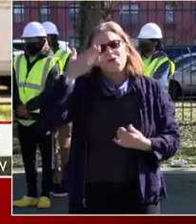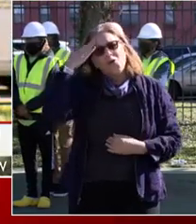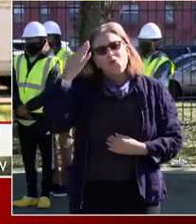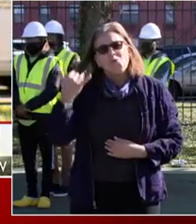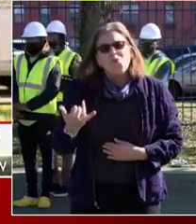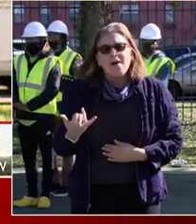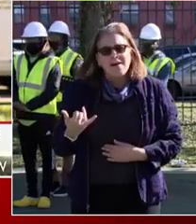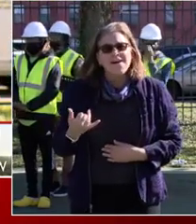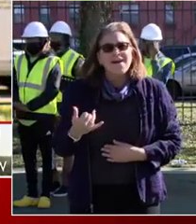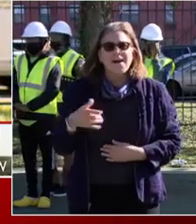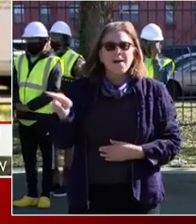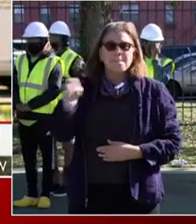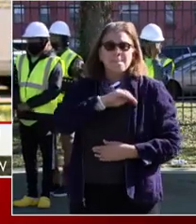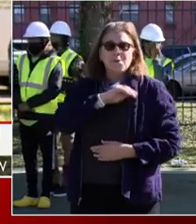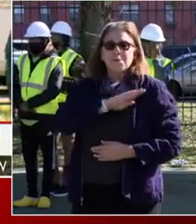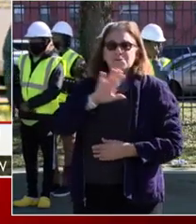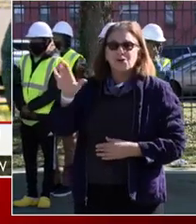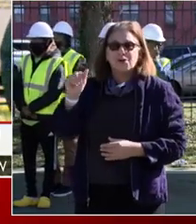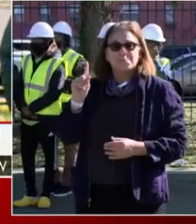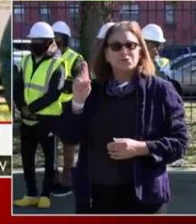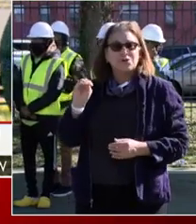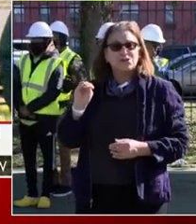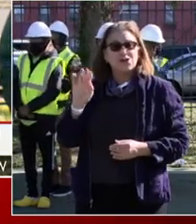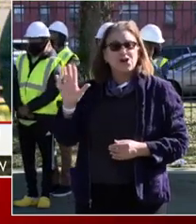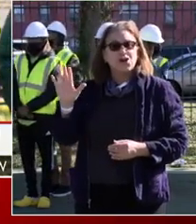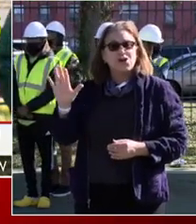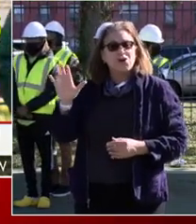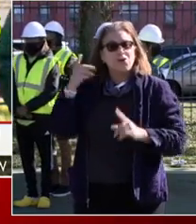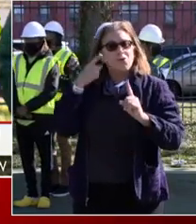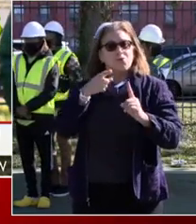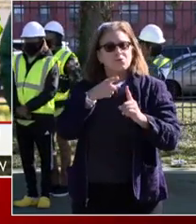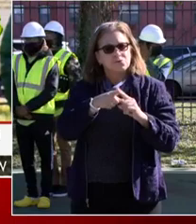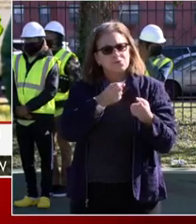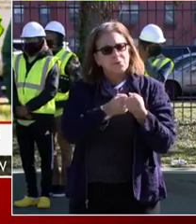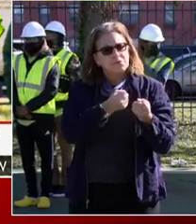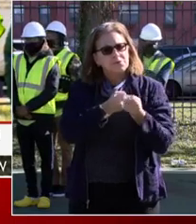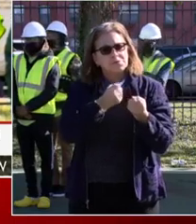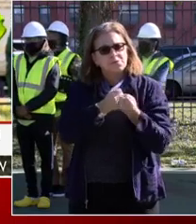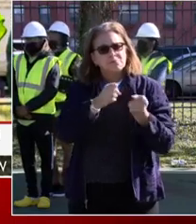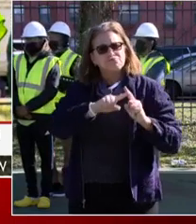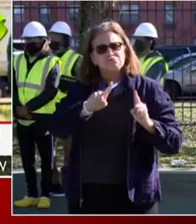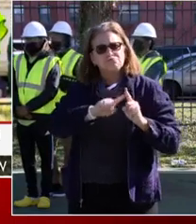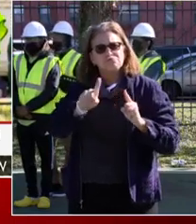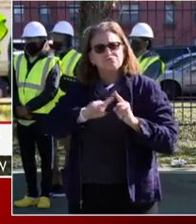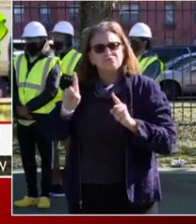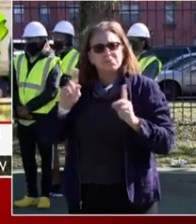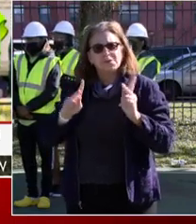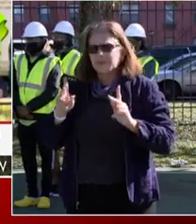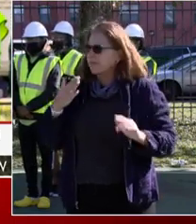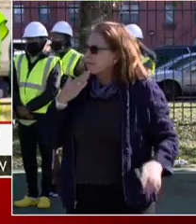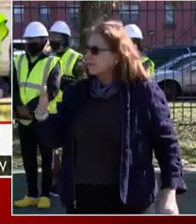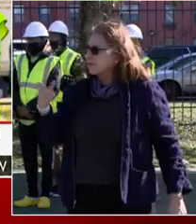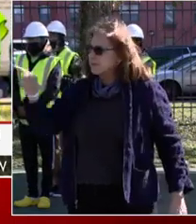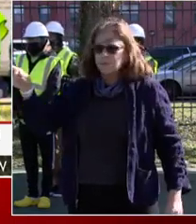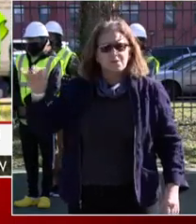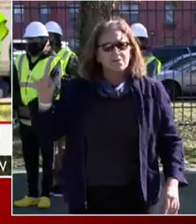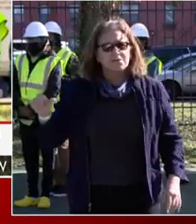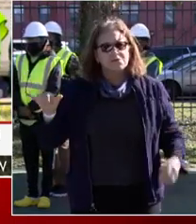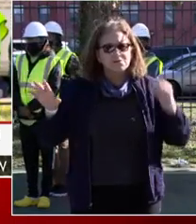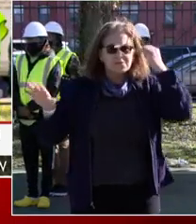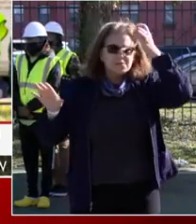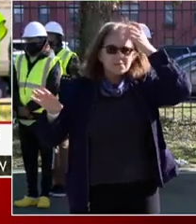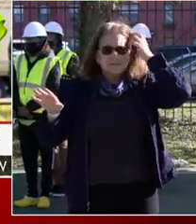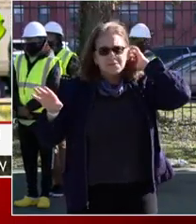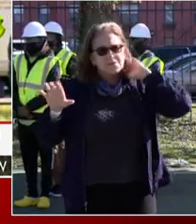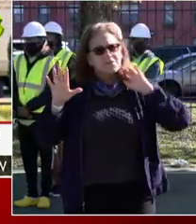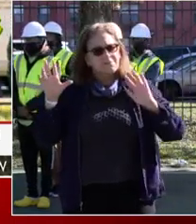about. Thank you so much. Thank you. And as the mayor said, due to her investments in SolarWorks, we're doubling the number